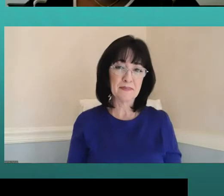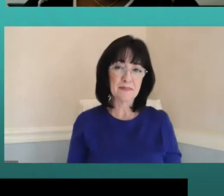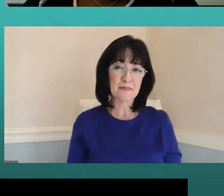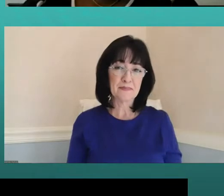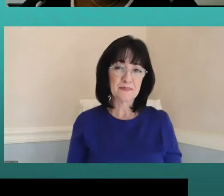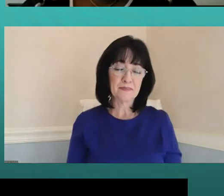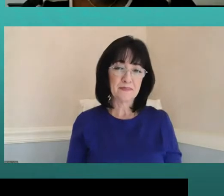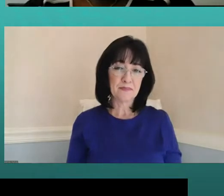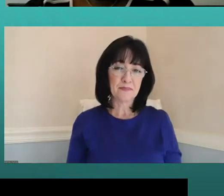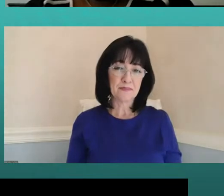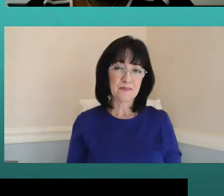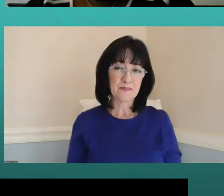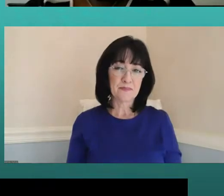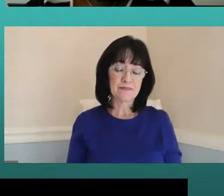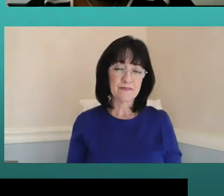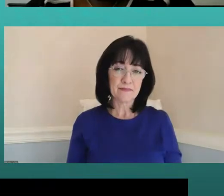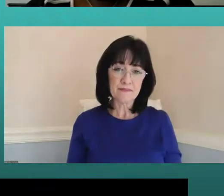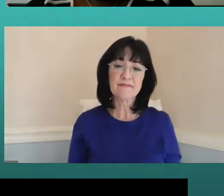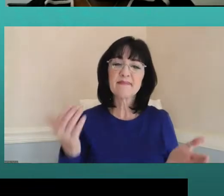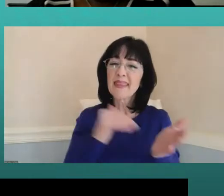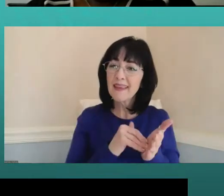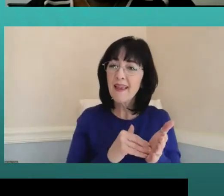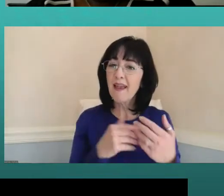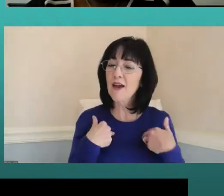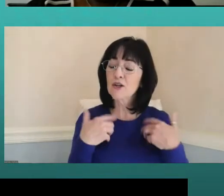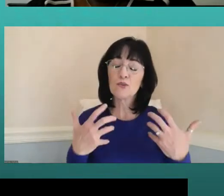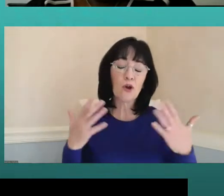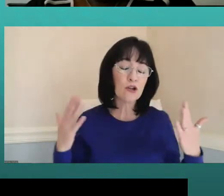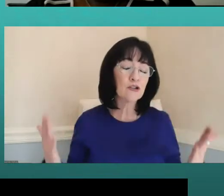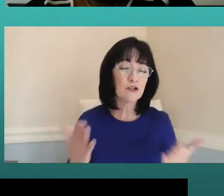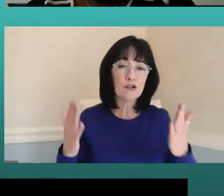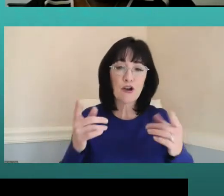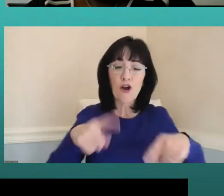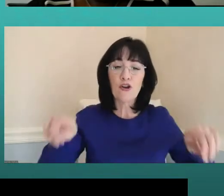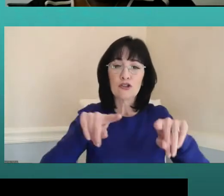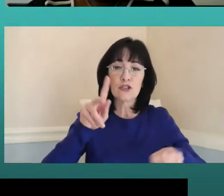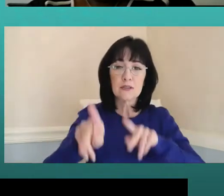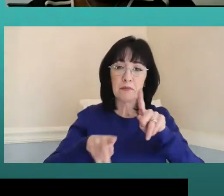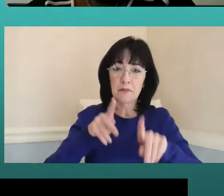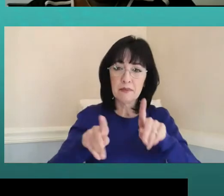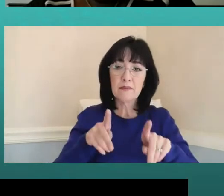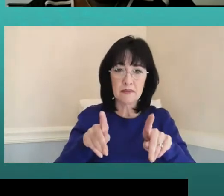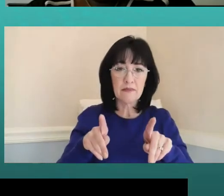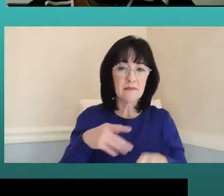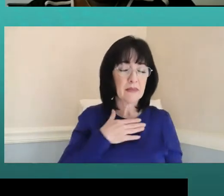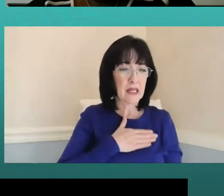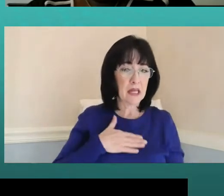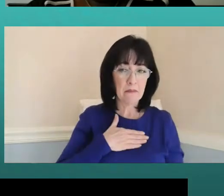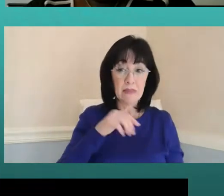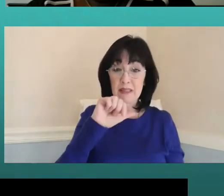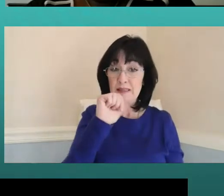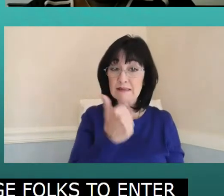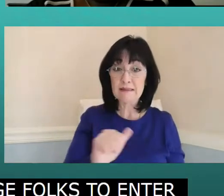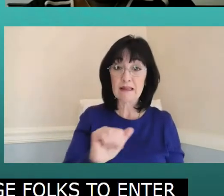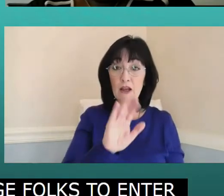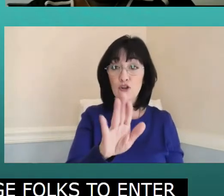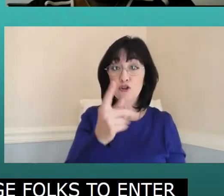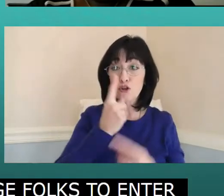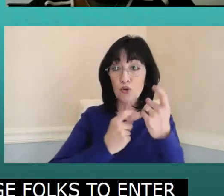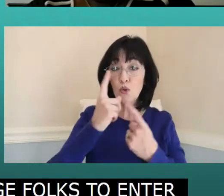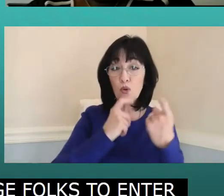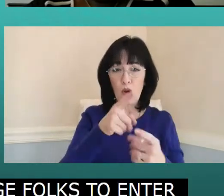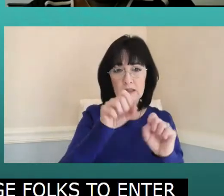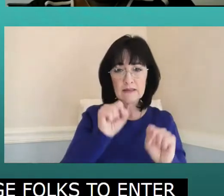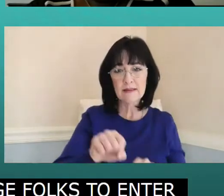Great. And again, just want to encourage folks to enter any questions they have in the Facebook or